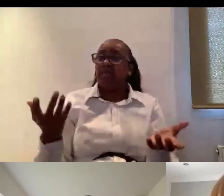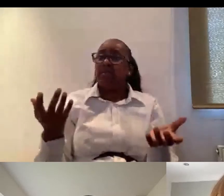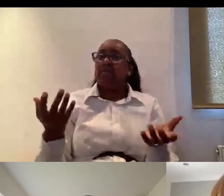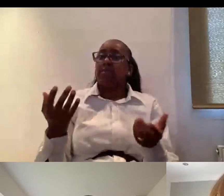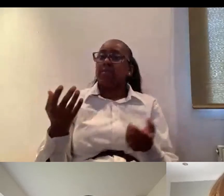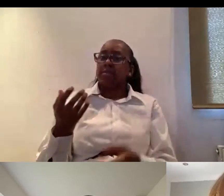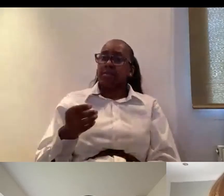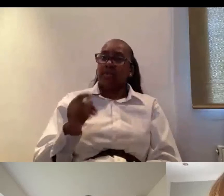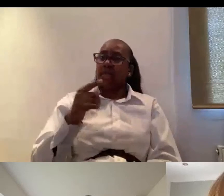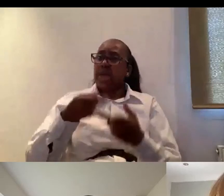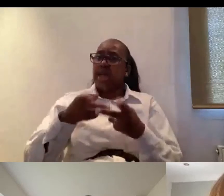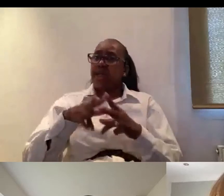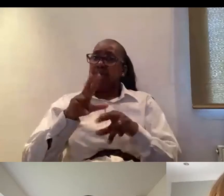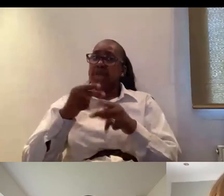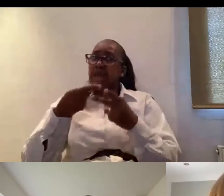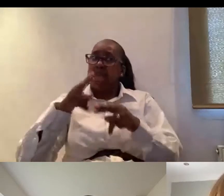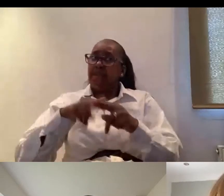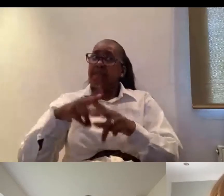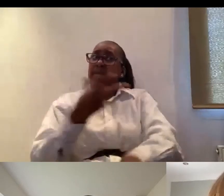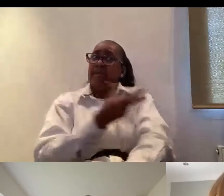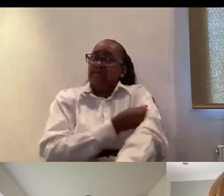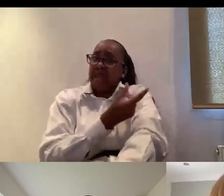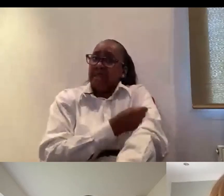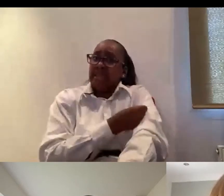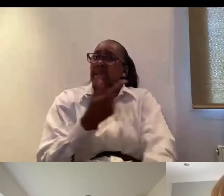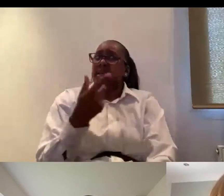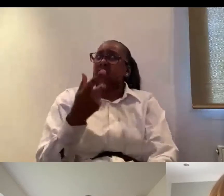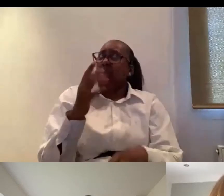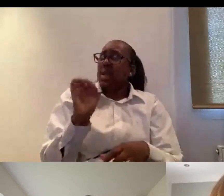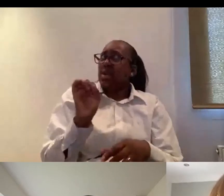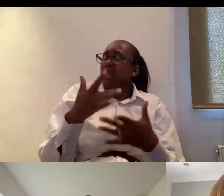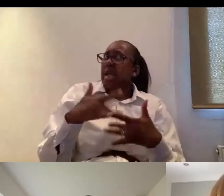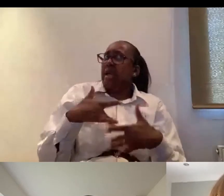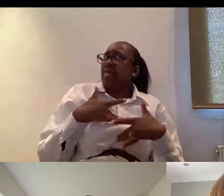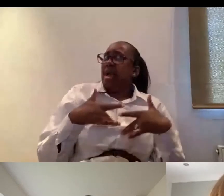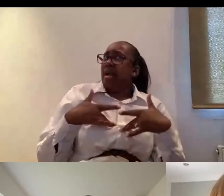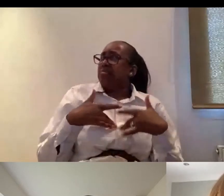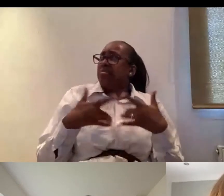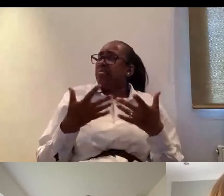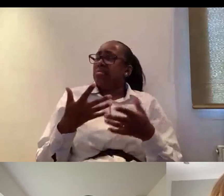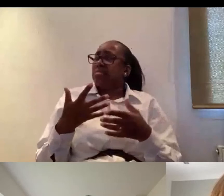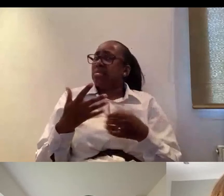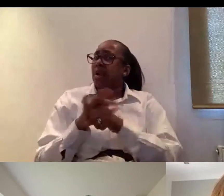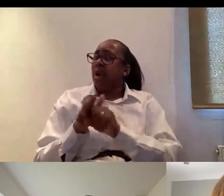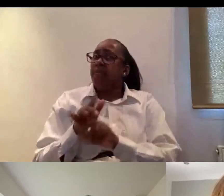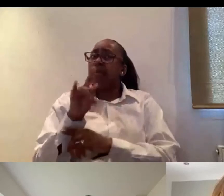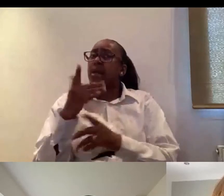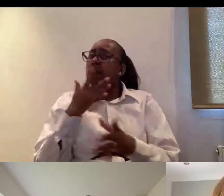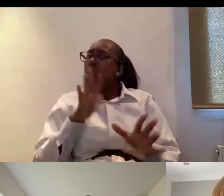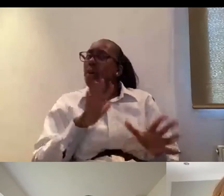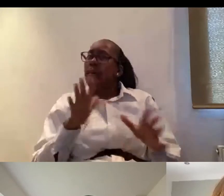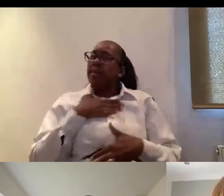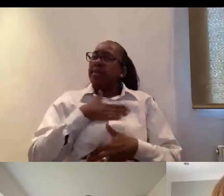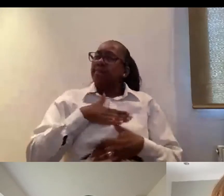reason why, if you've had the vaccine, you should get symptoms of COVID-19. However, you may get symptoms that are common